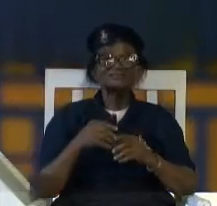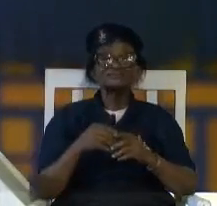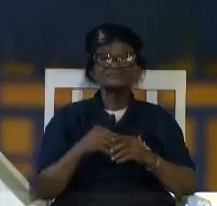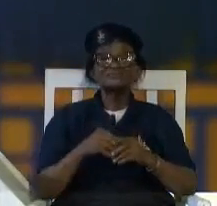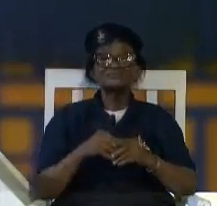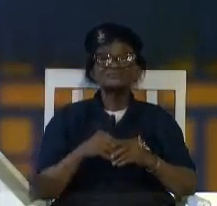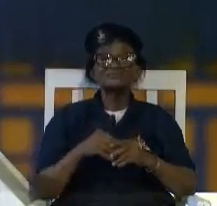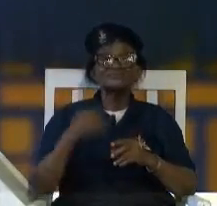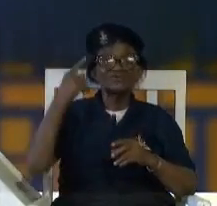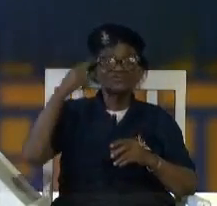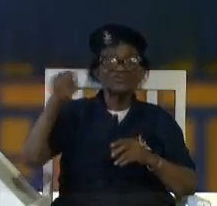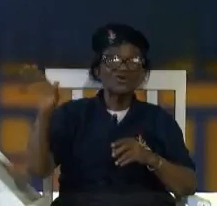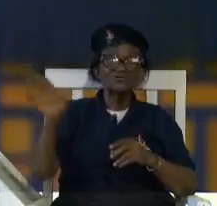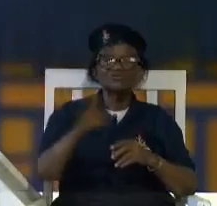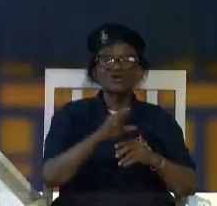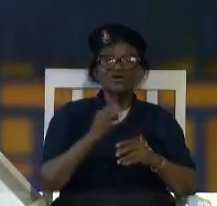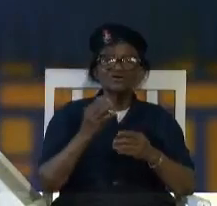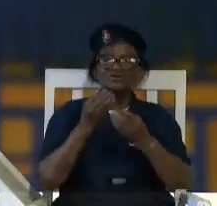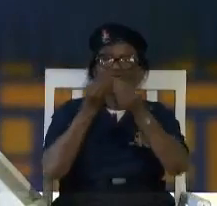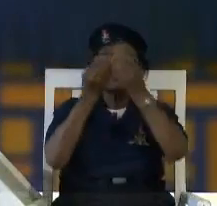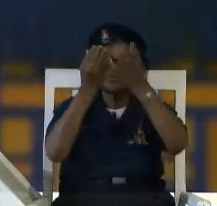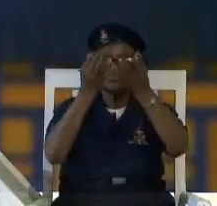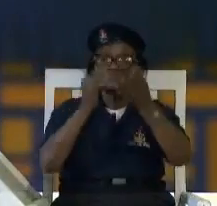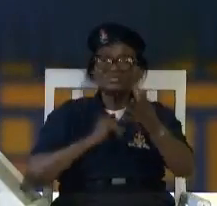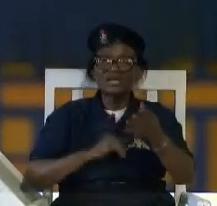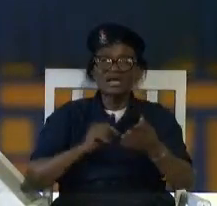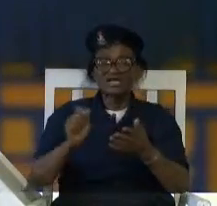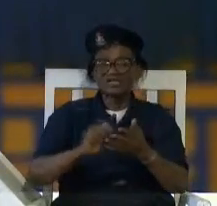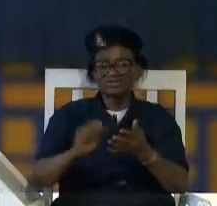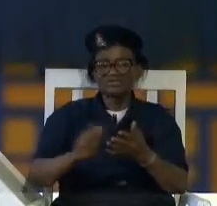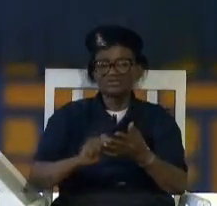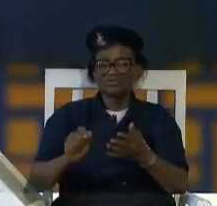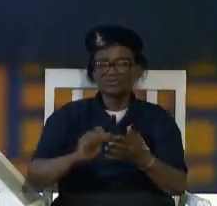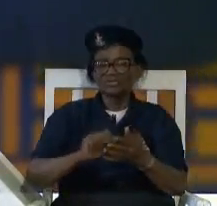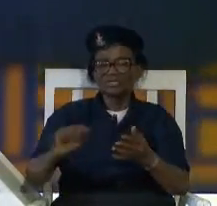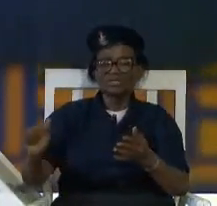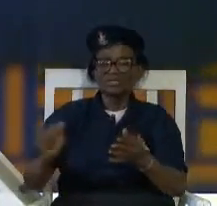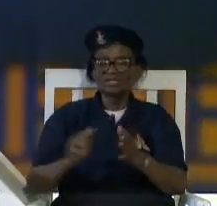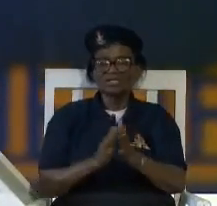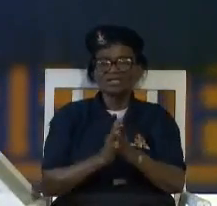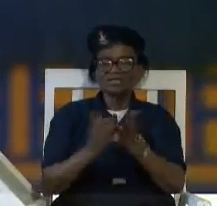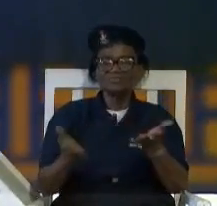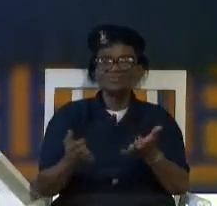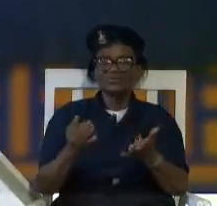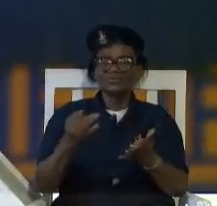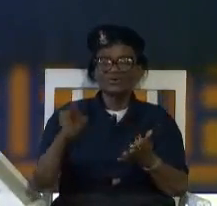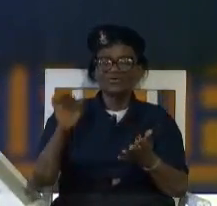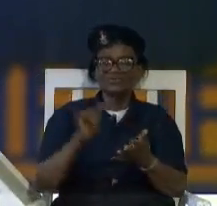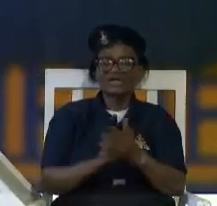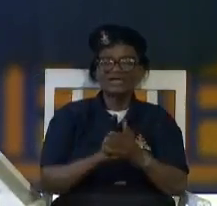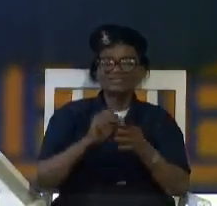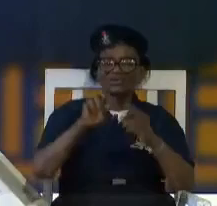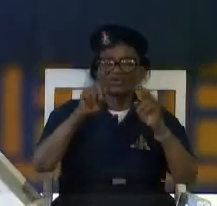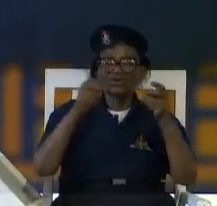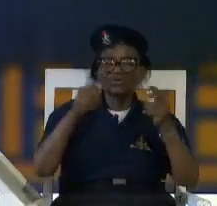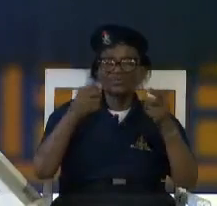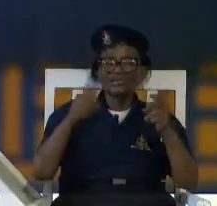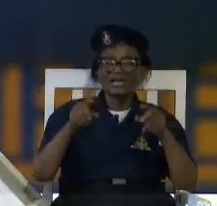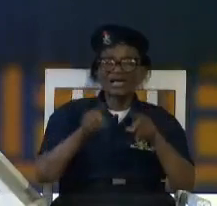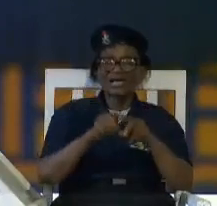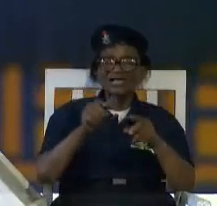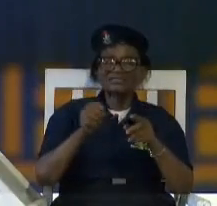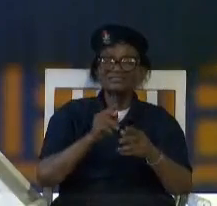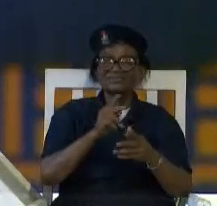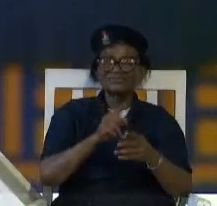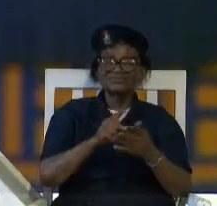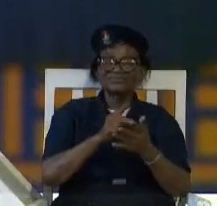And for your information, I wrote a book on that topic, As Pure as Light, several